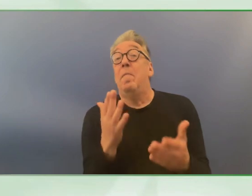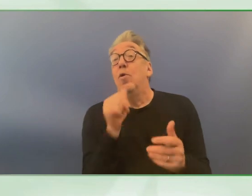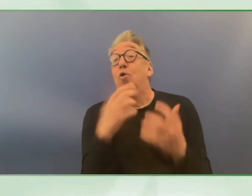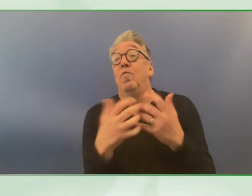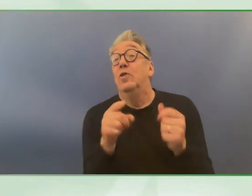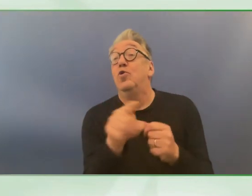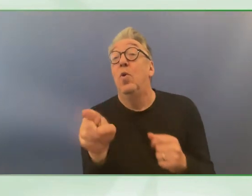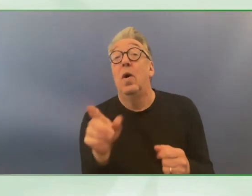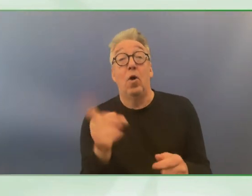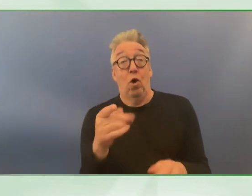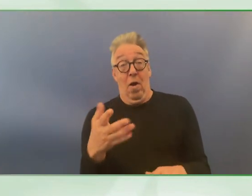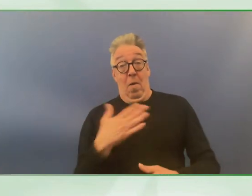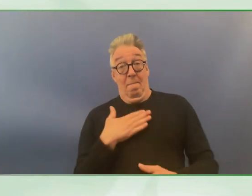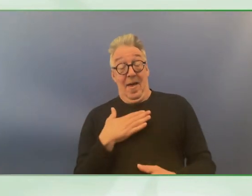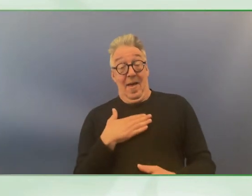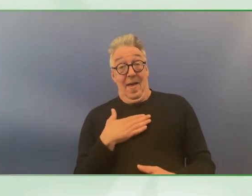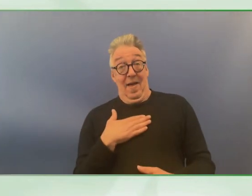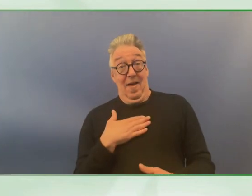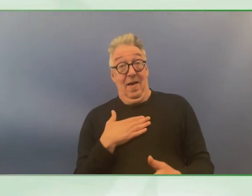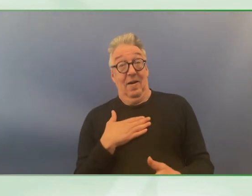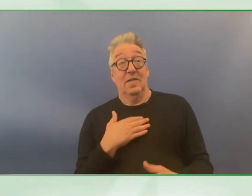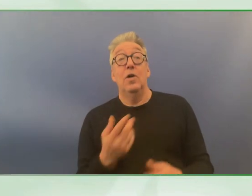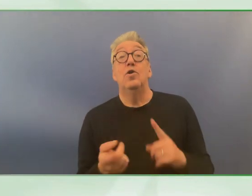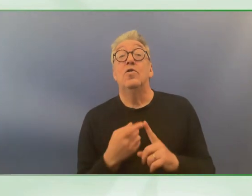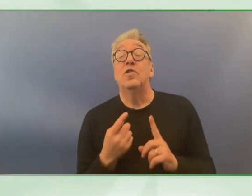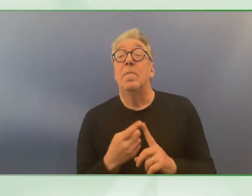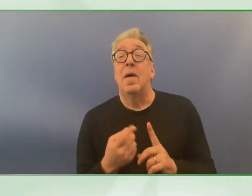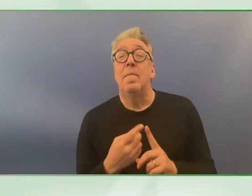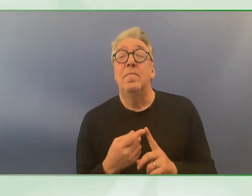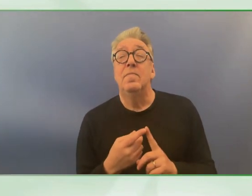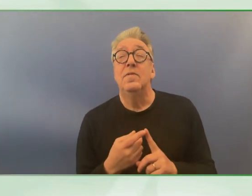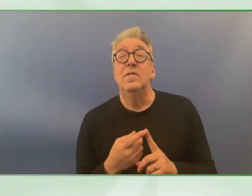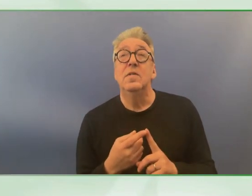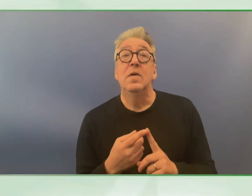me, is that I sometimes have to